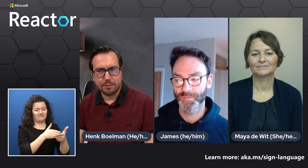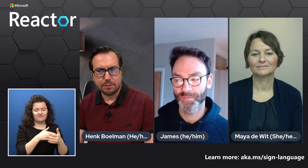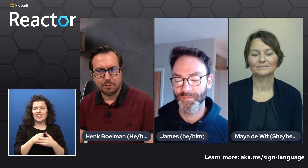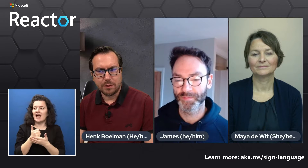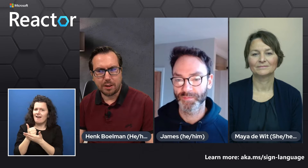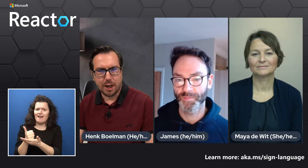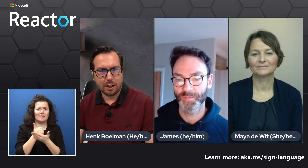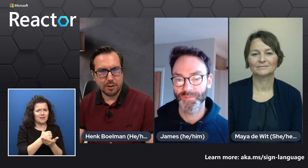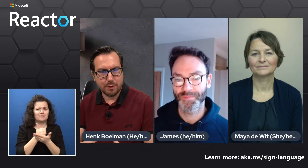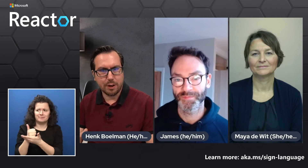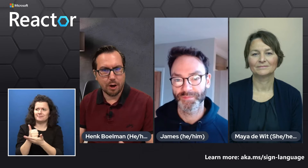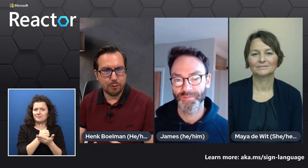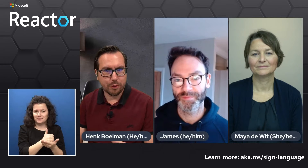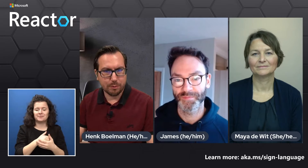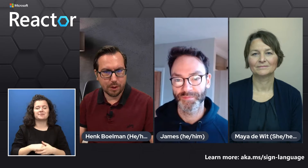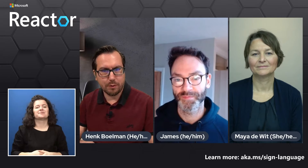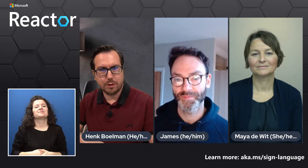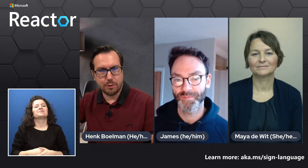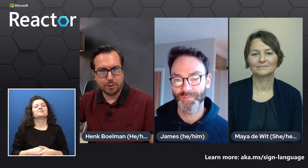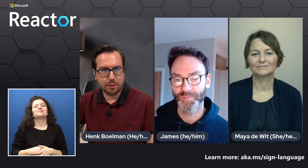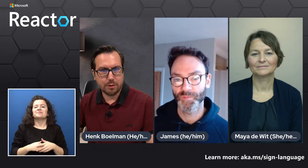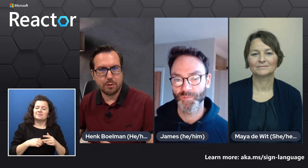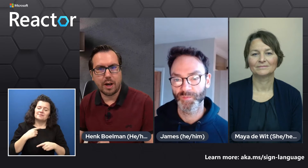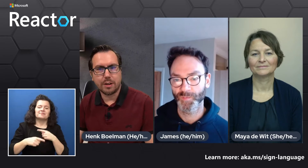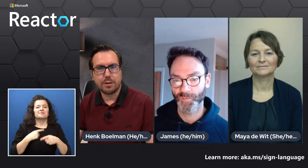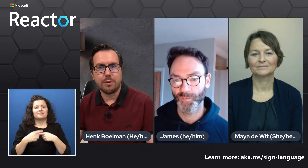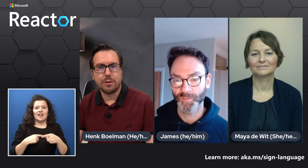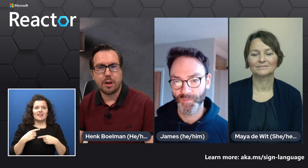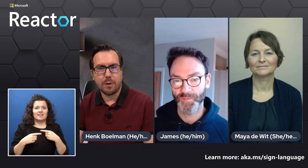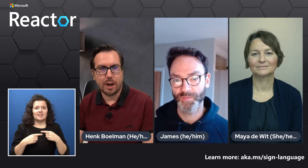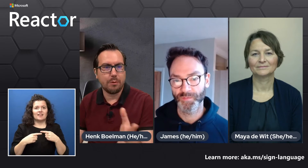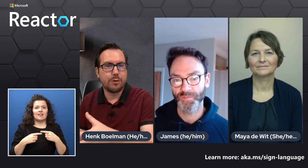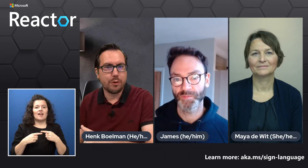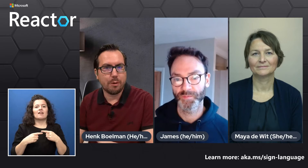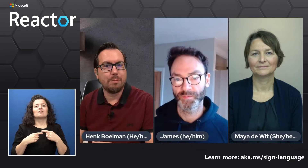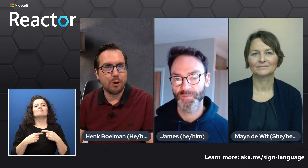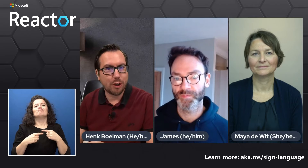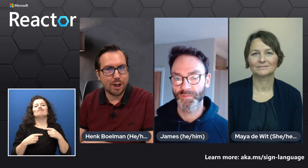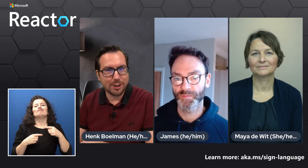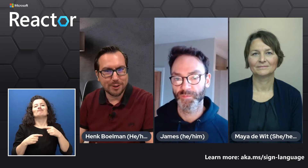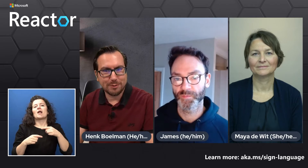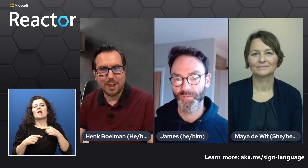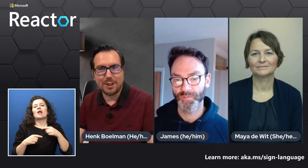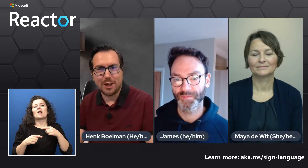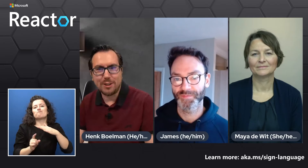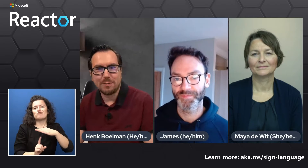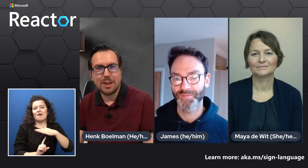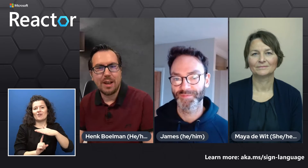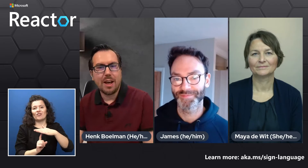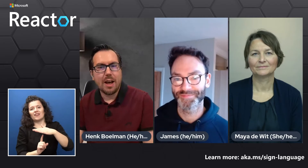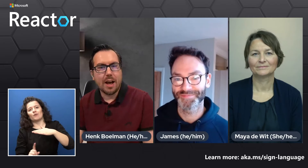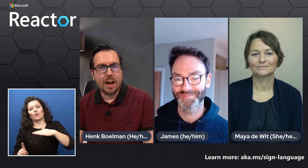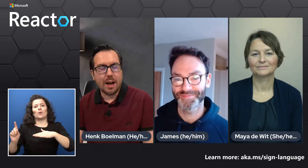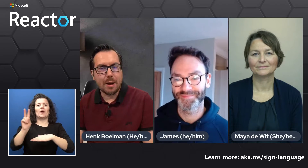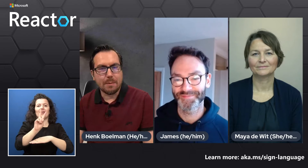in the Netherlands. We go from lower school to higher school. So when I moved to the brugklas in Dutch,